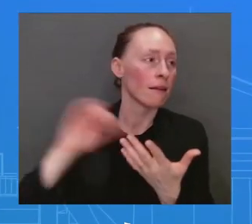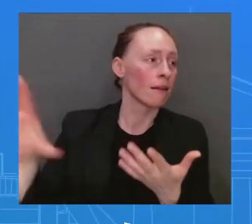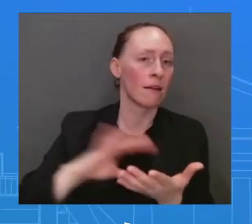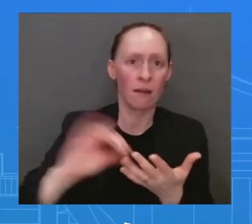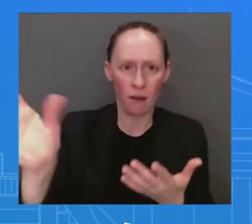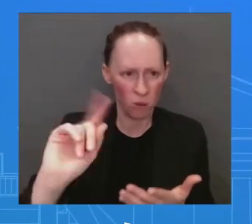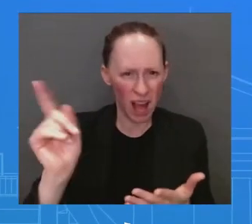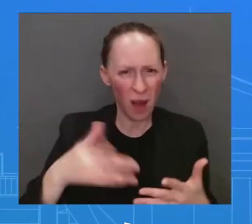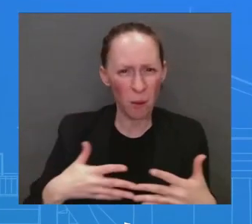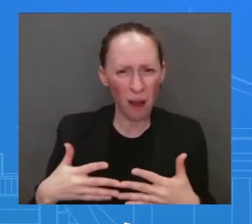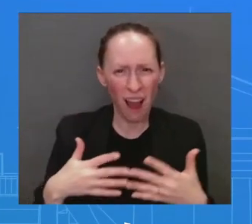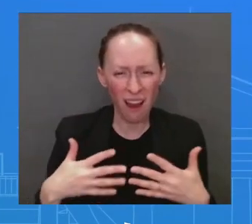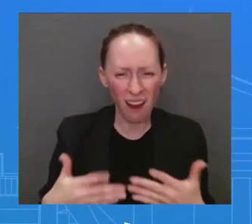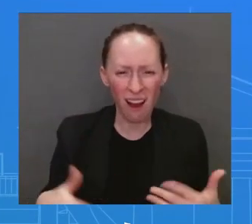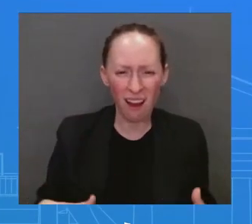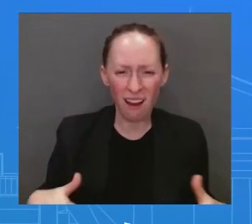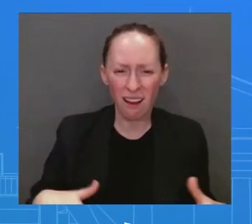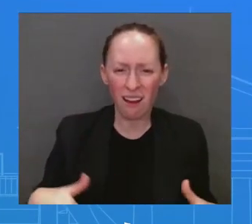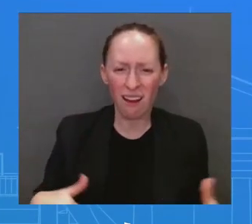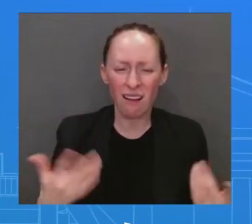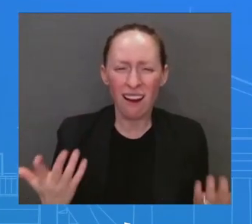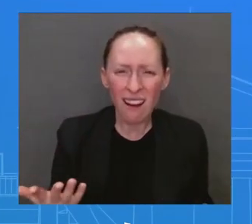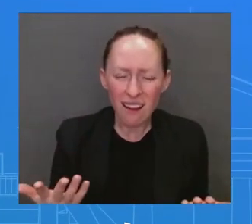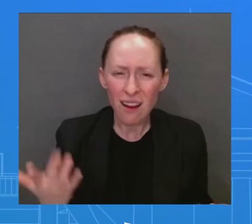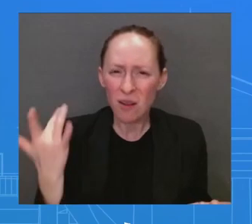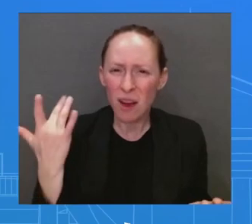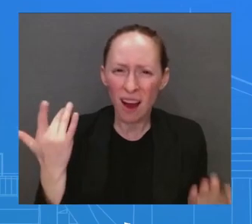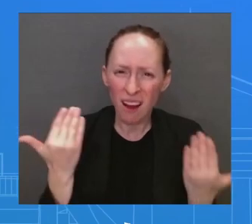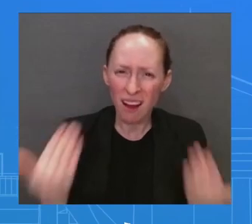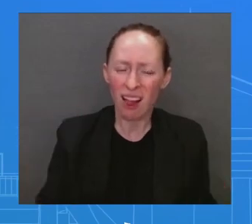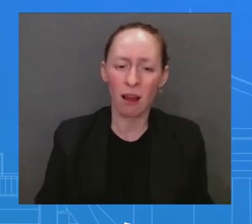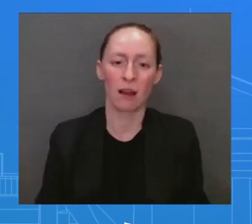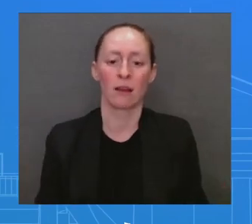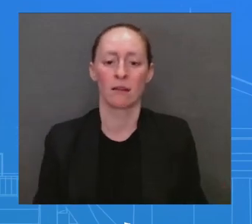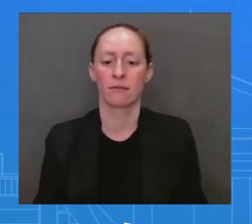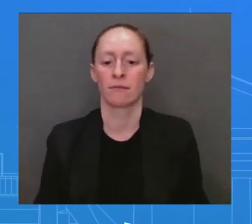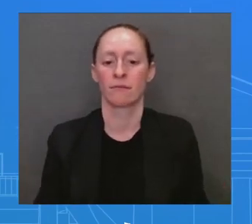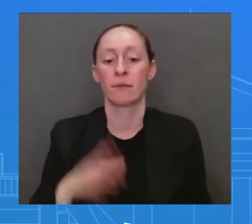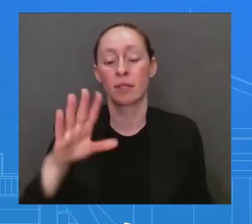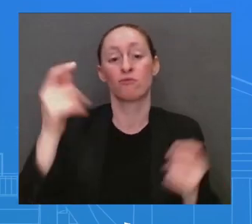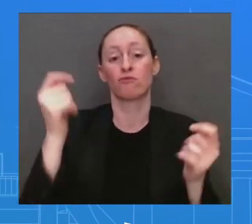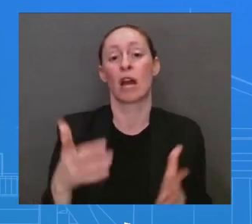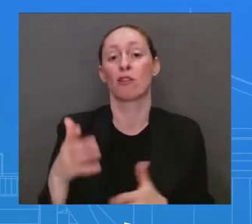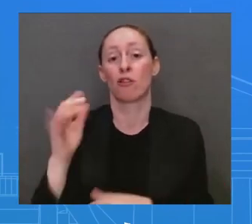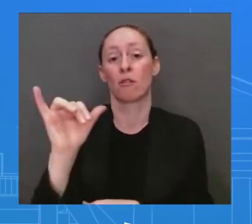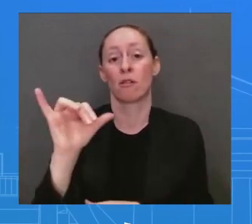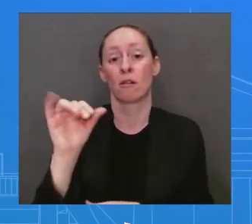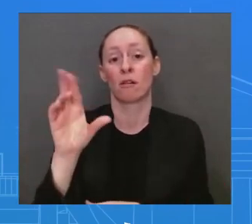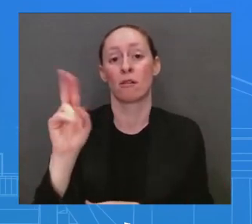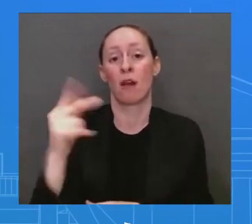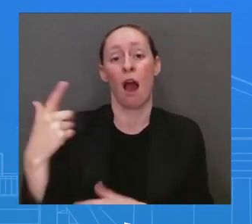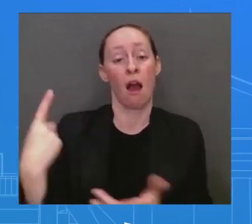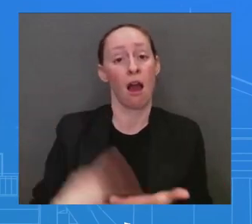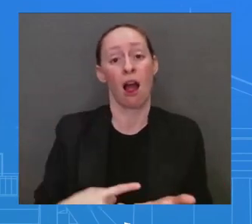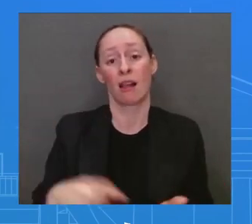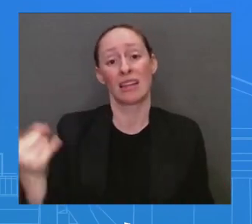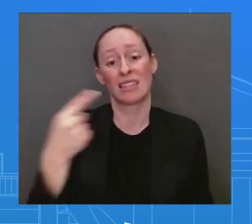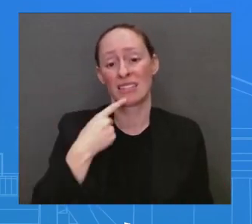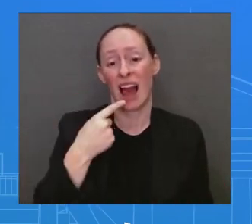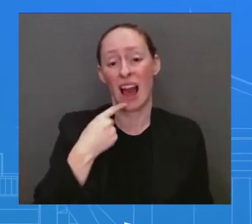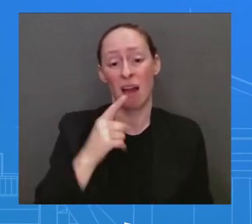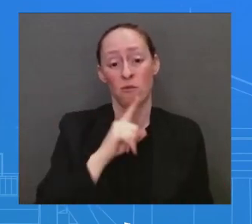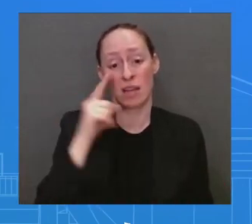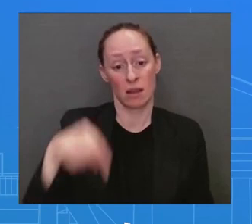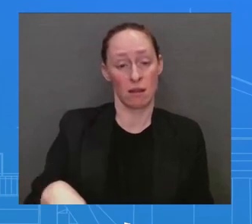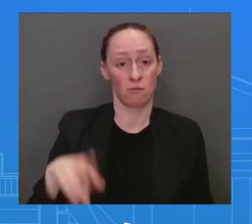Young's letter, she said that there would be a domestic supplemental as well. It's coming this week. So certainly it's going to lay out